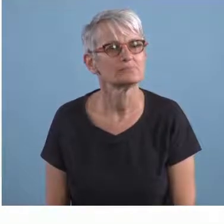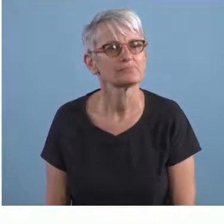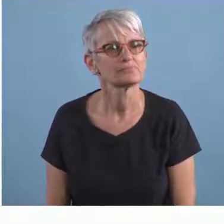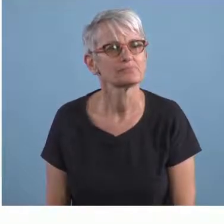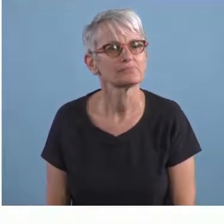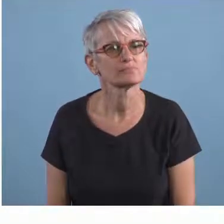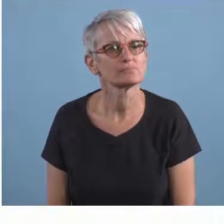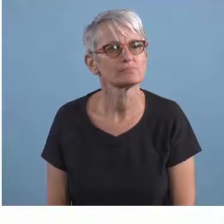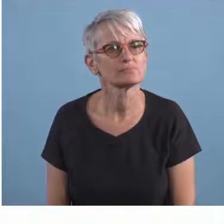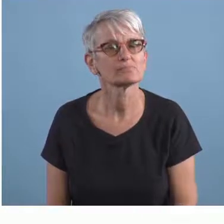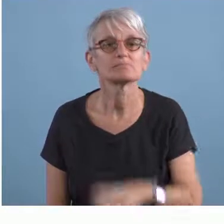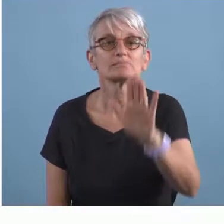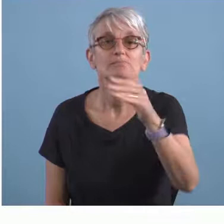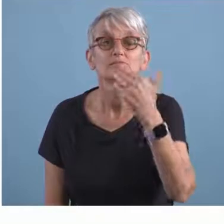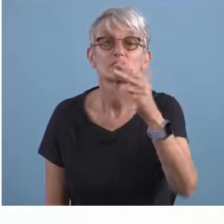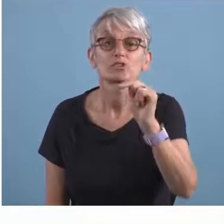Here's the good news.